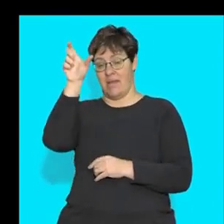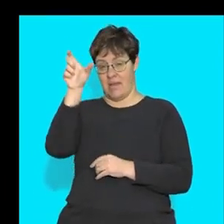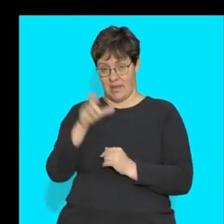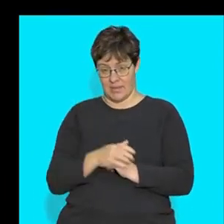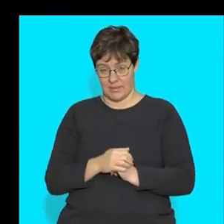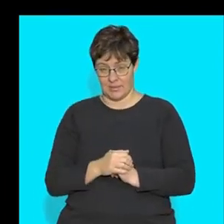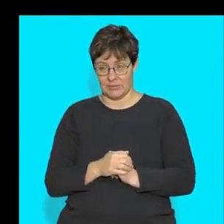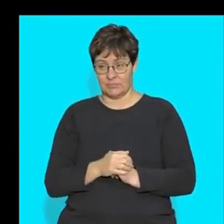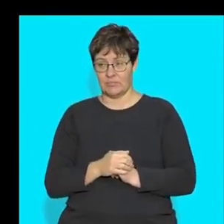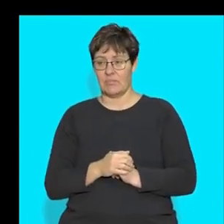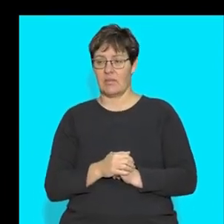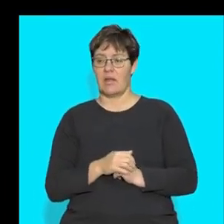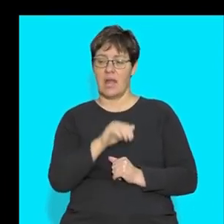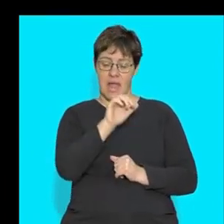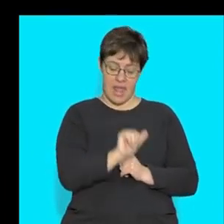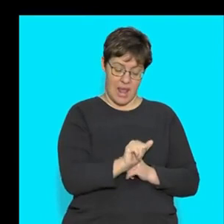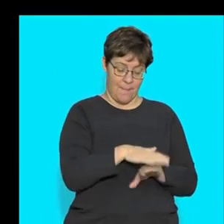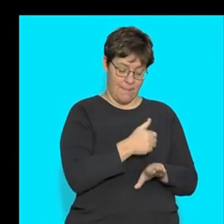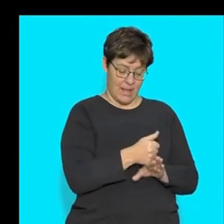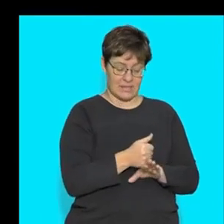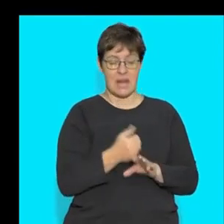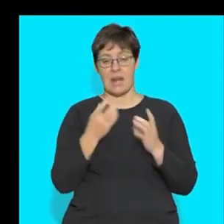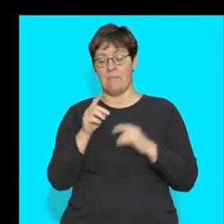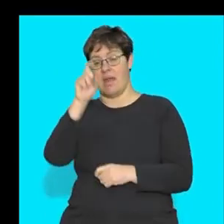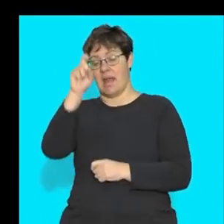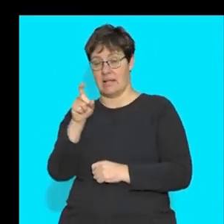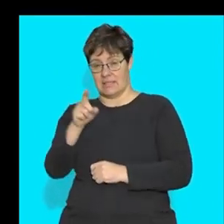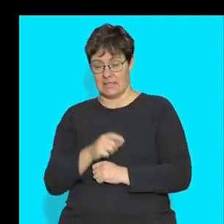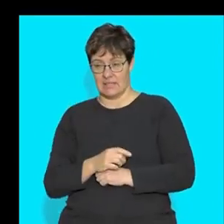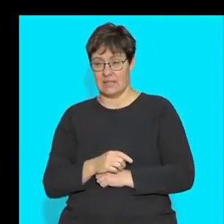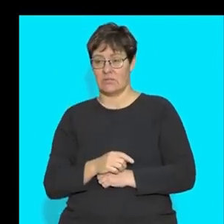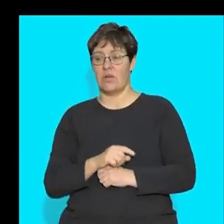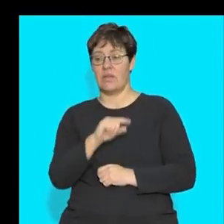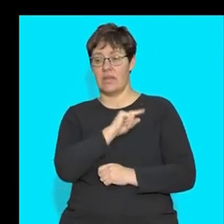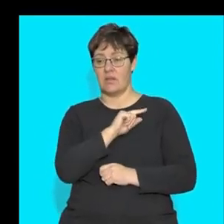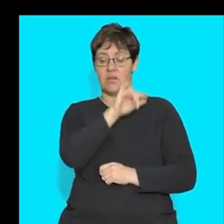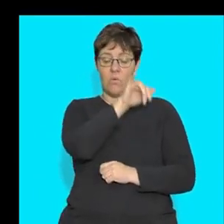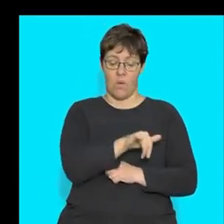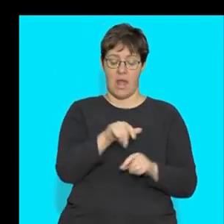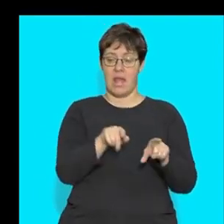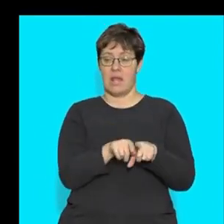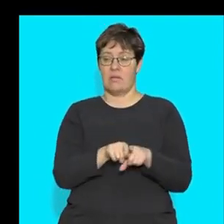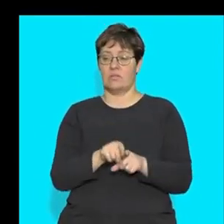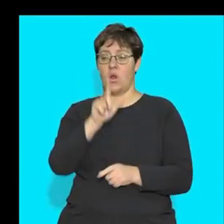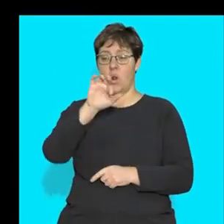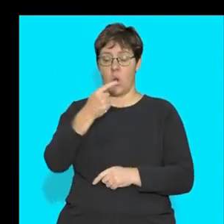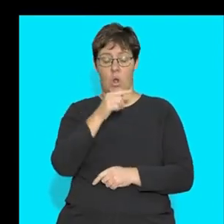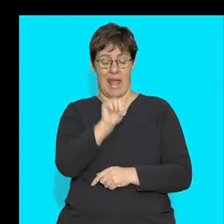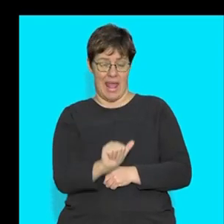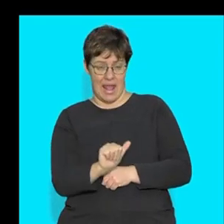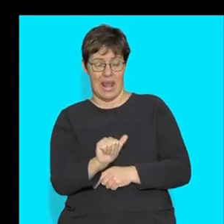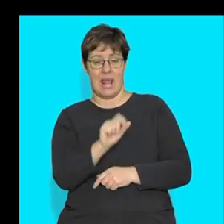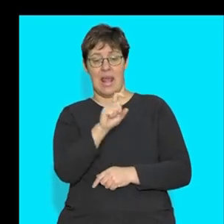So my base is a and my number is x. Hence is y equal to log of x base